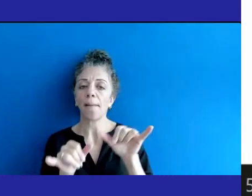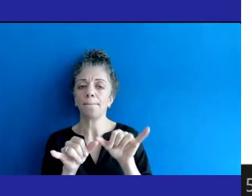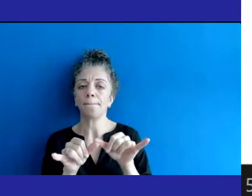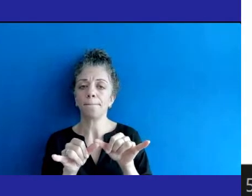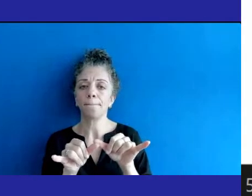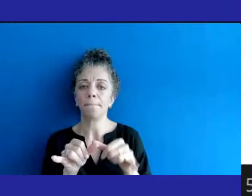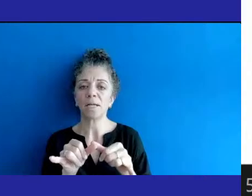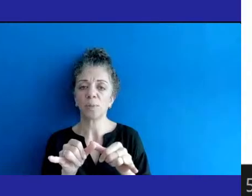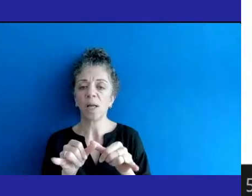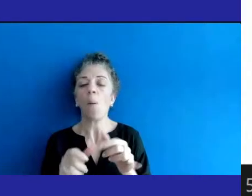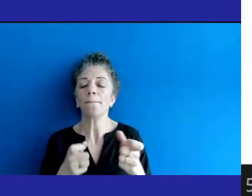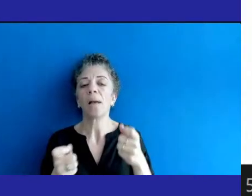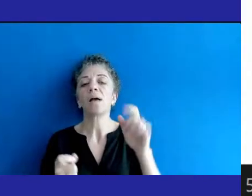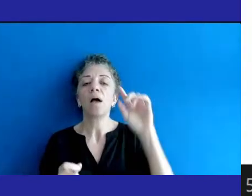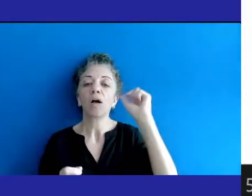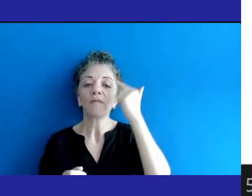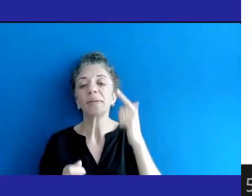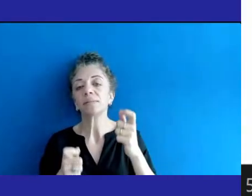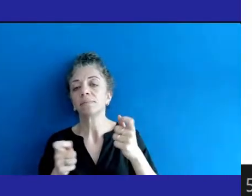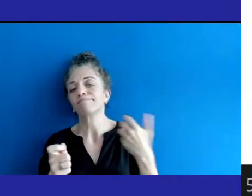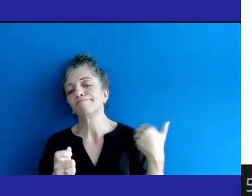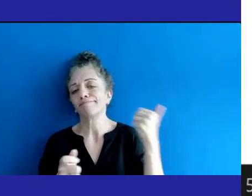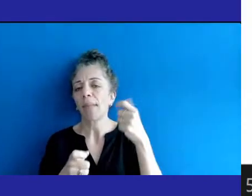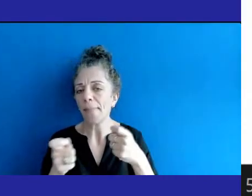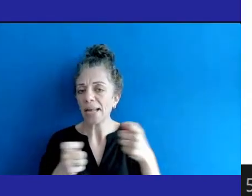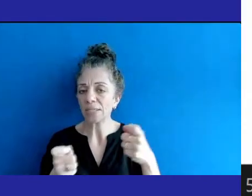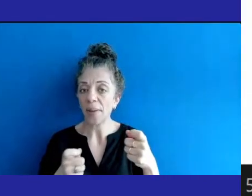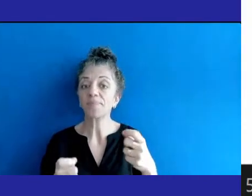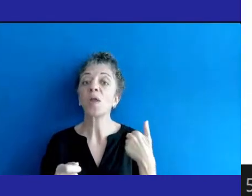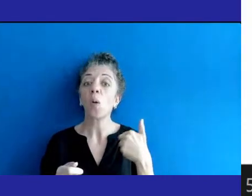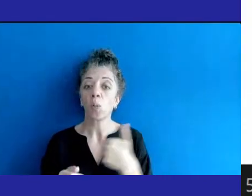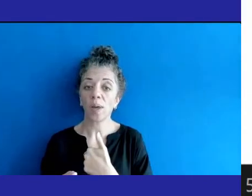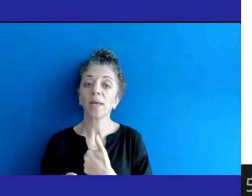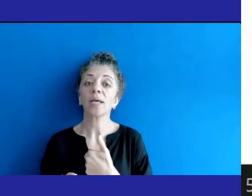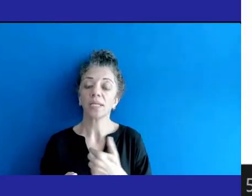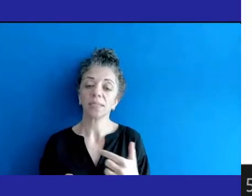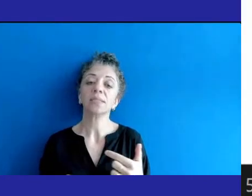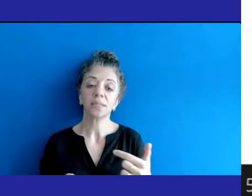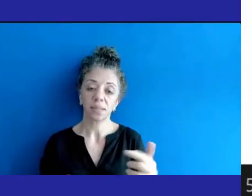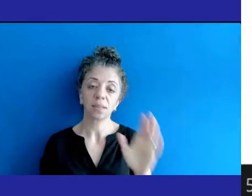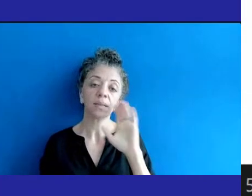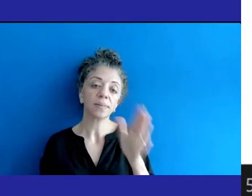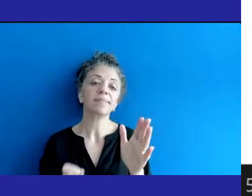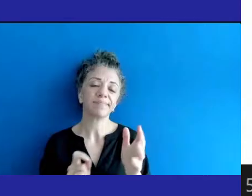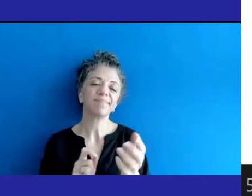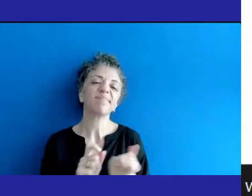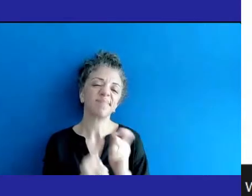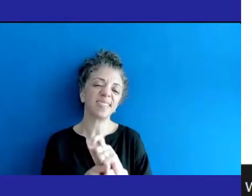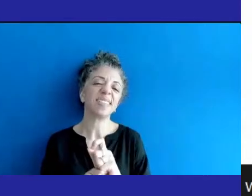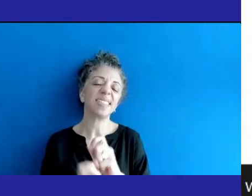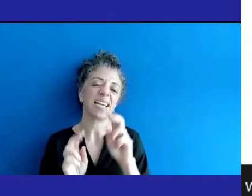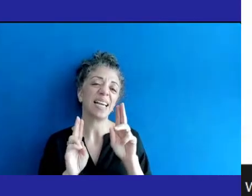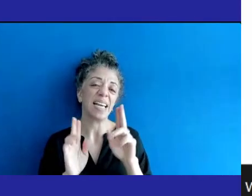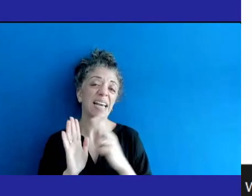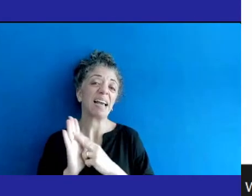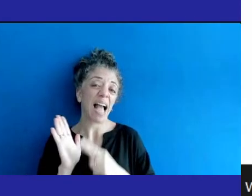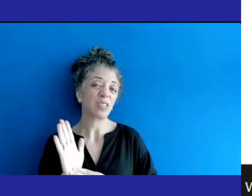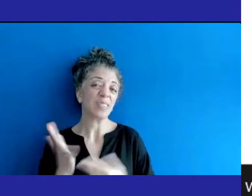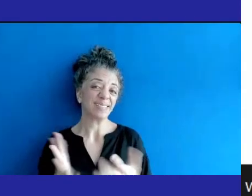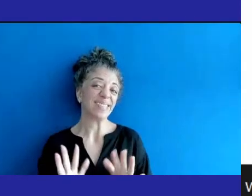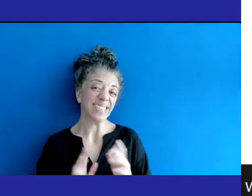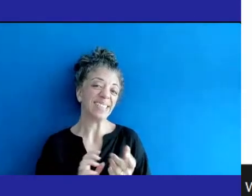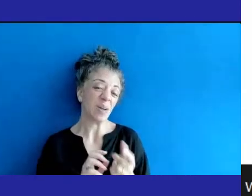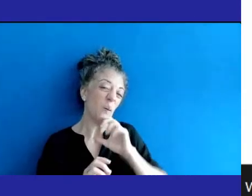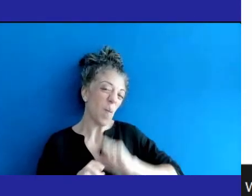success. We're updating, the contracts are rather antiquated, and we have to clarify some of the roles